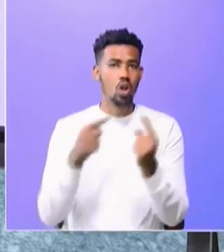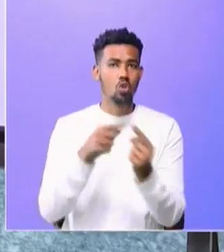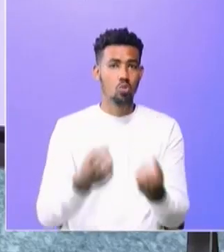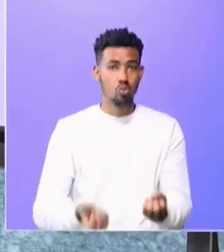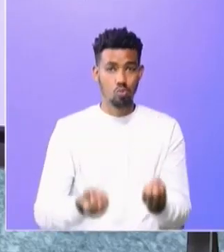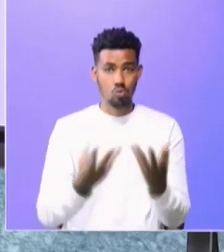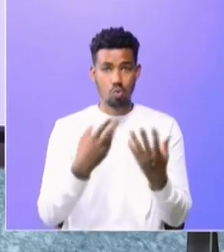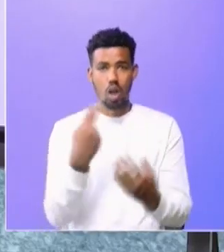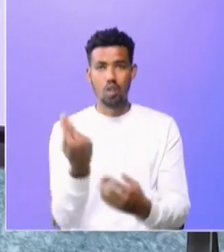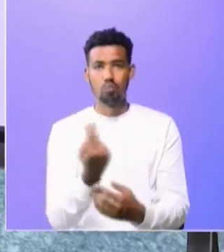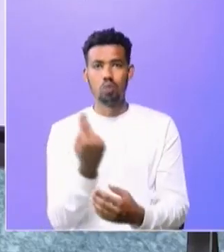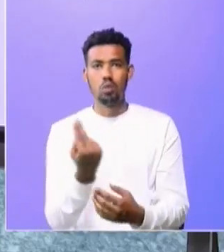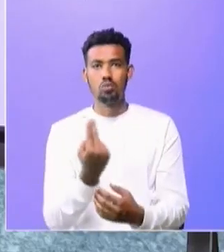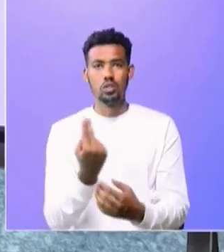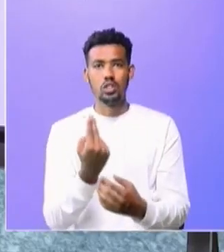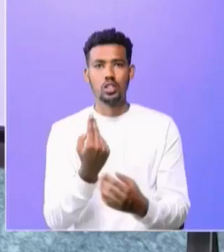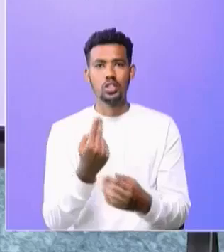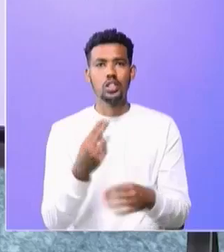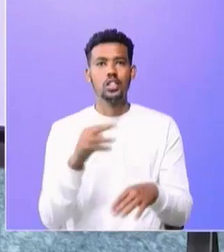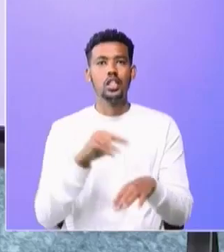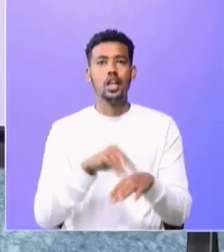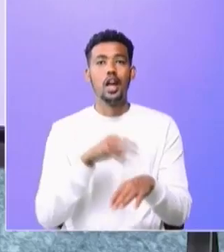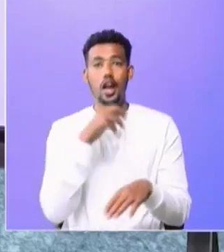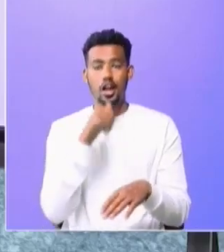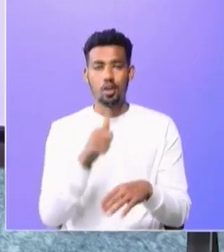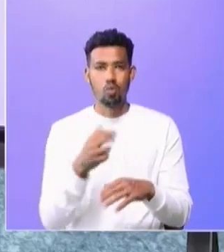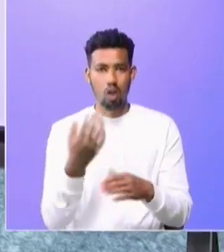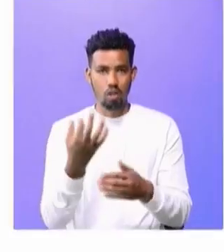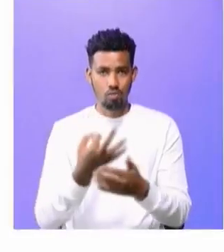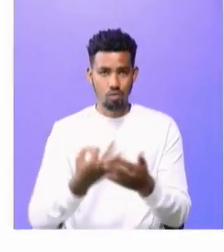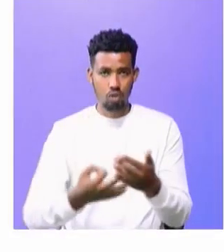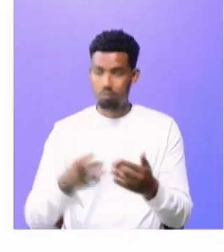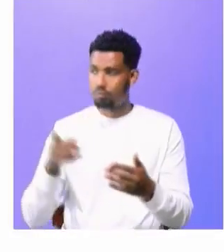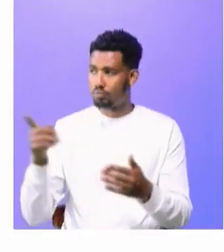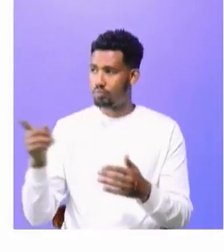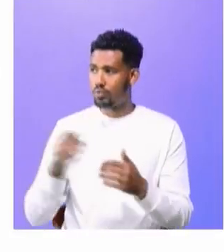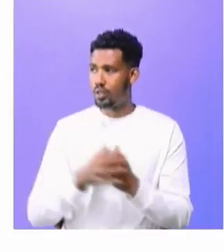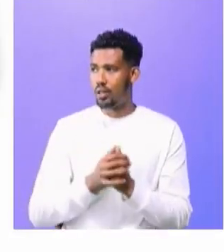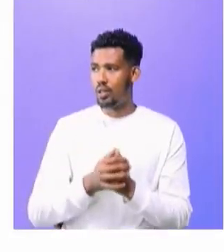using irregular form. So let us write here is irregular.